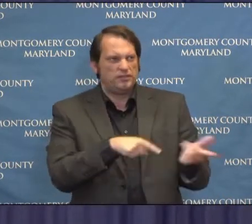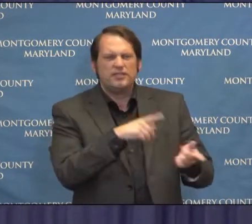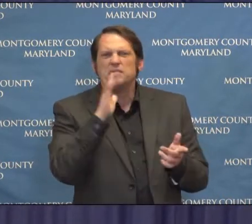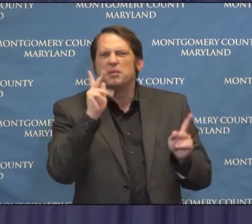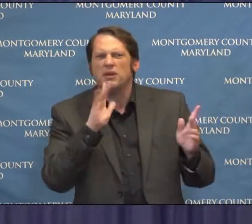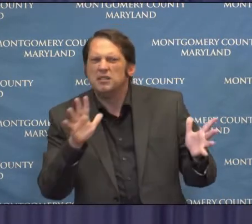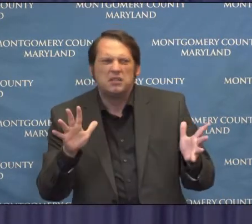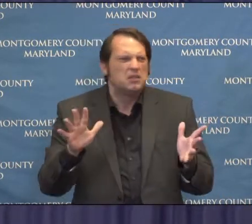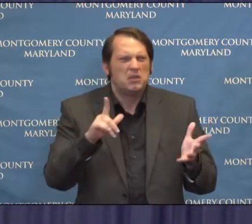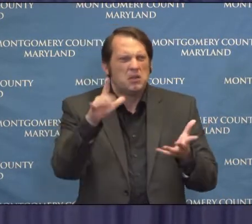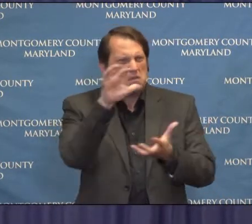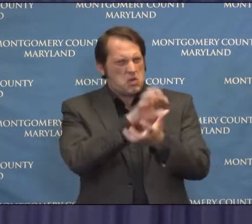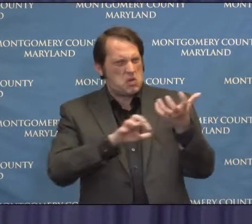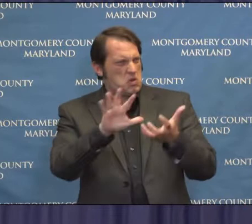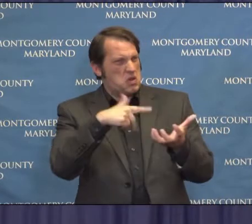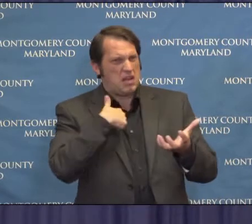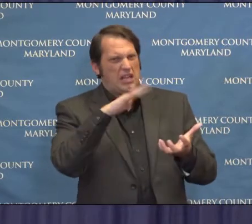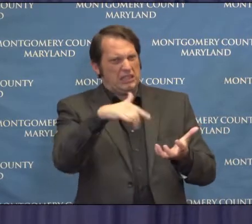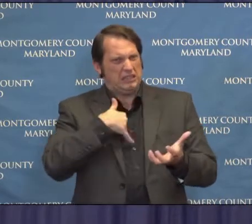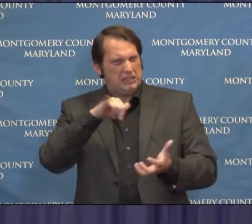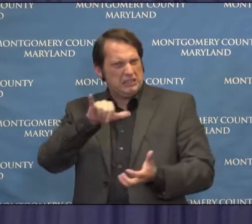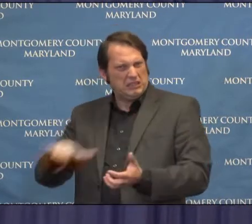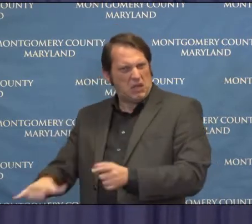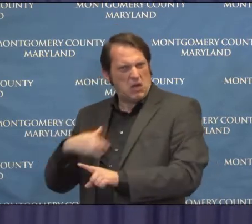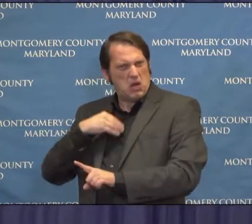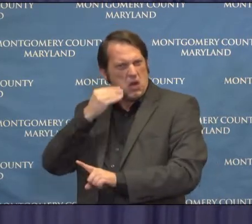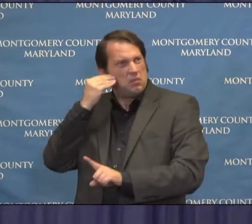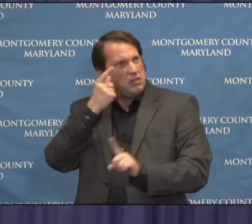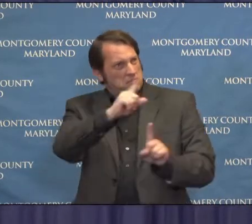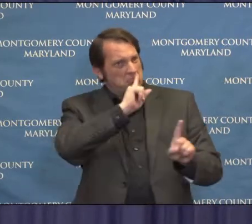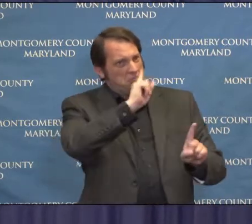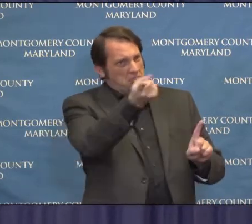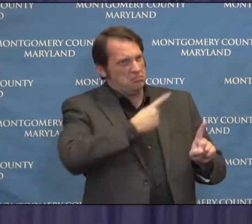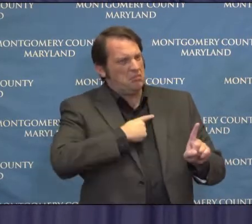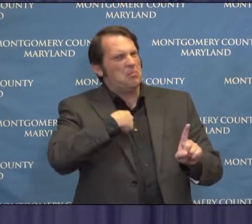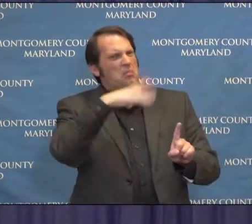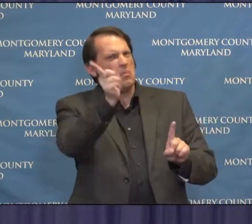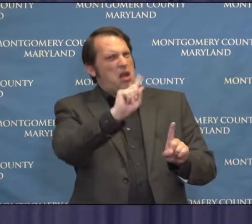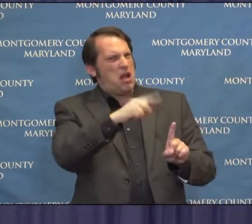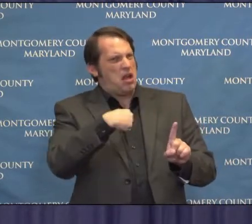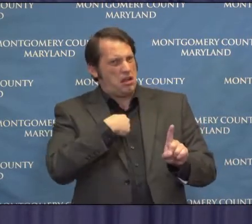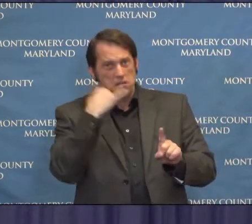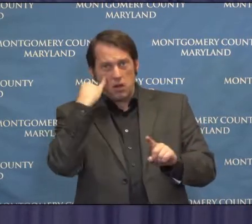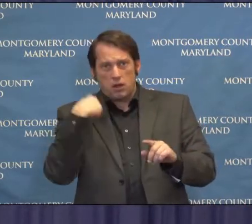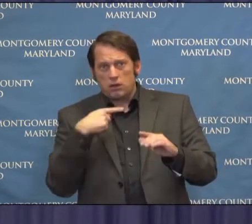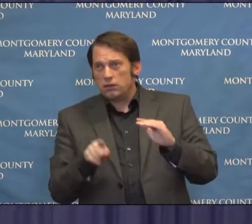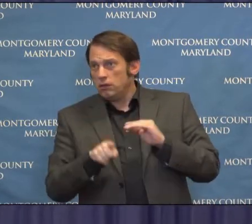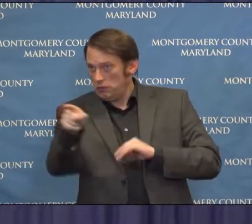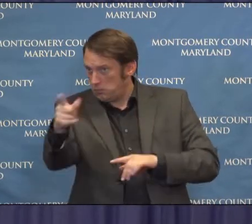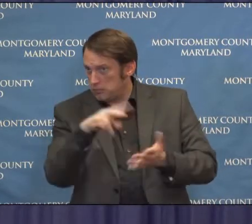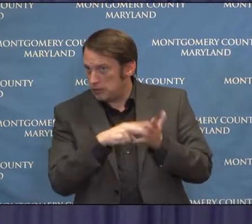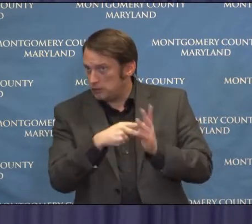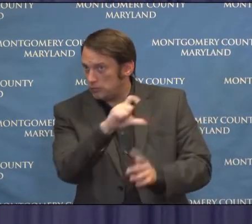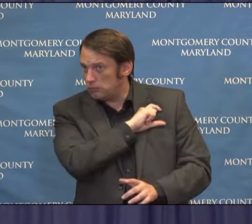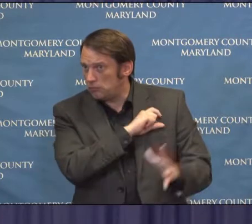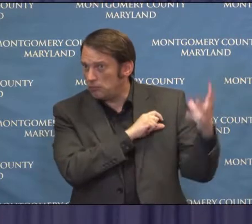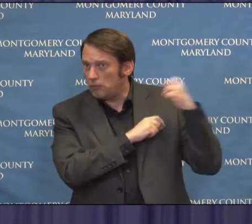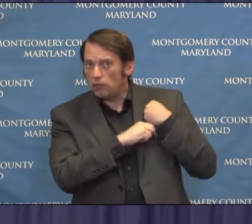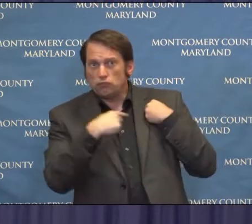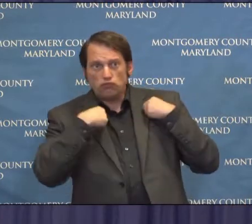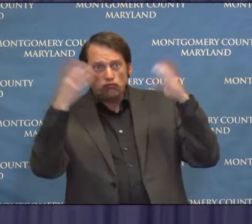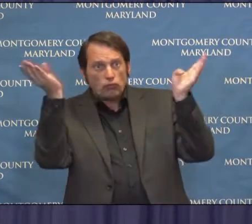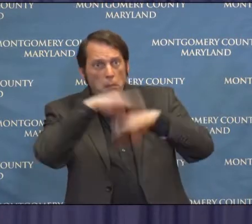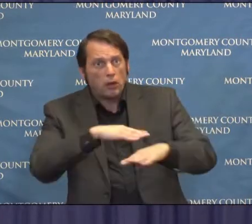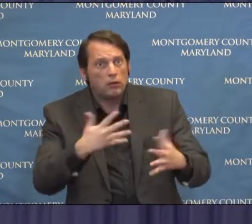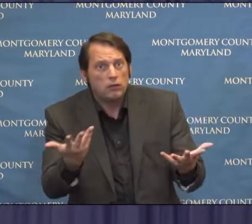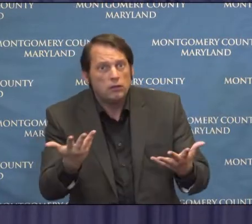what happens if I'm out? Will the police stop me? I work for an essential business, so can I still go to work? What documents